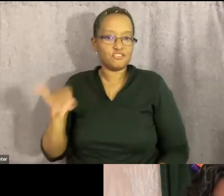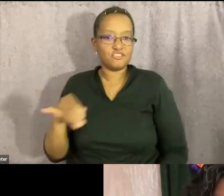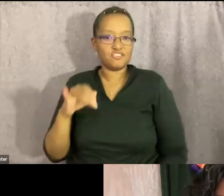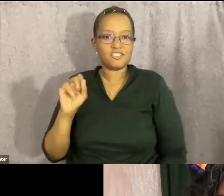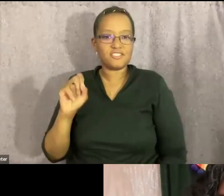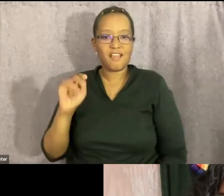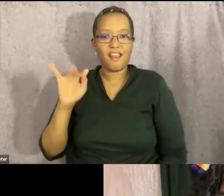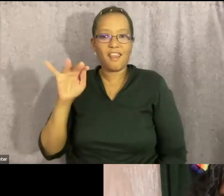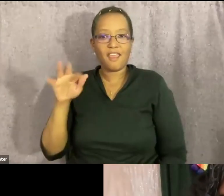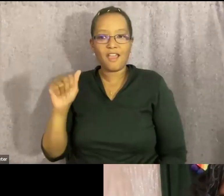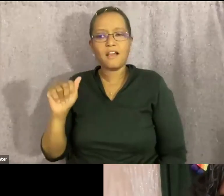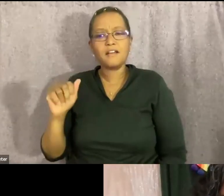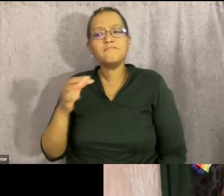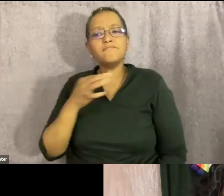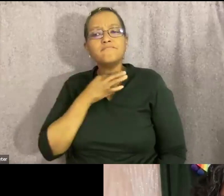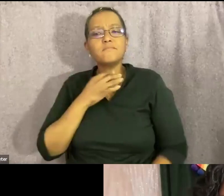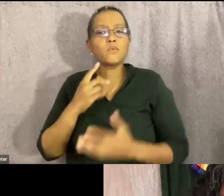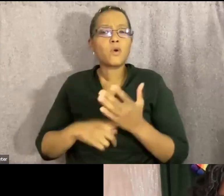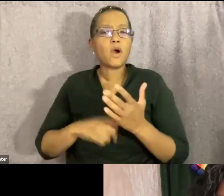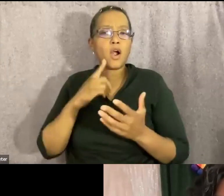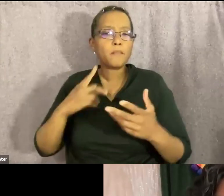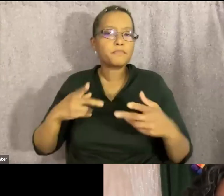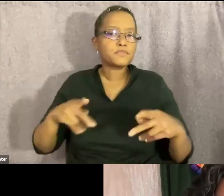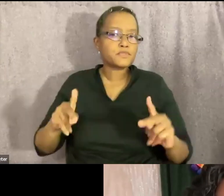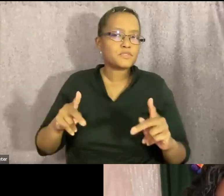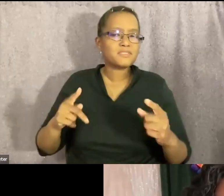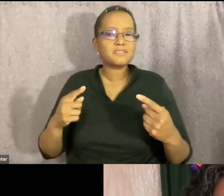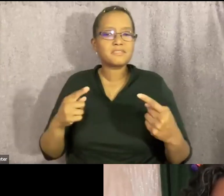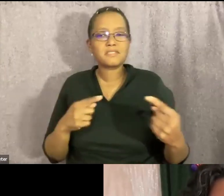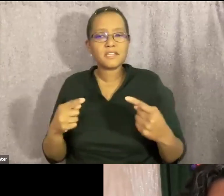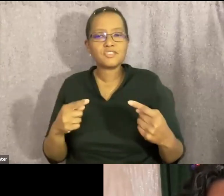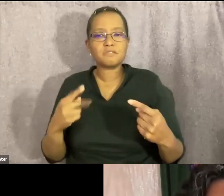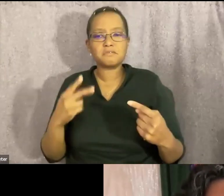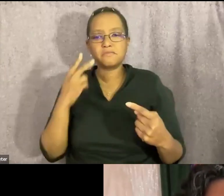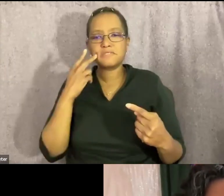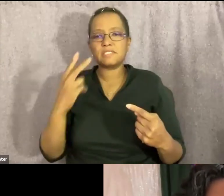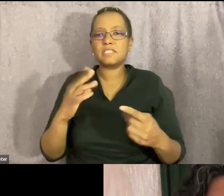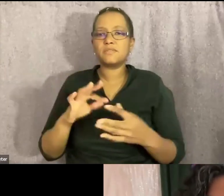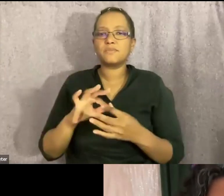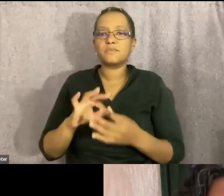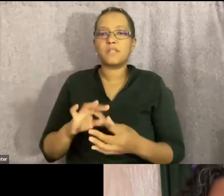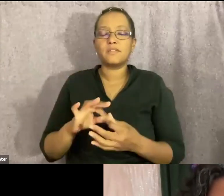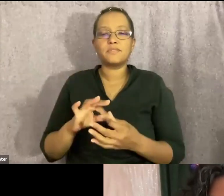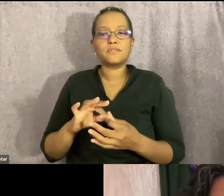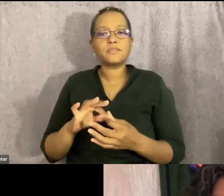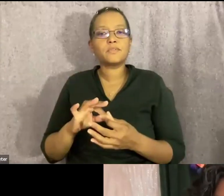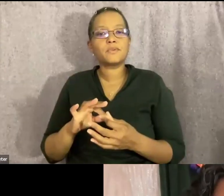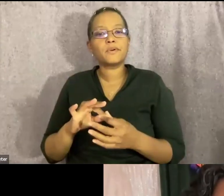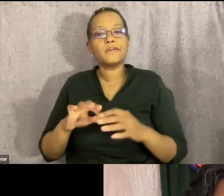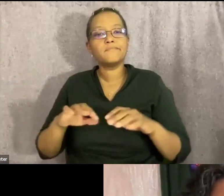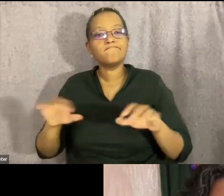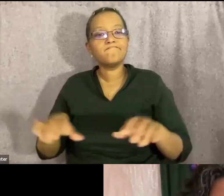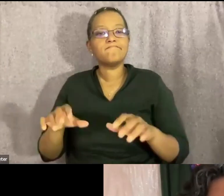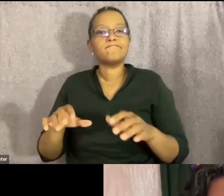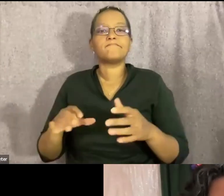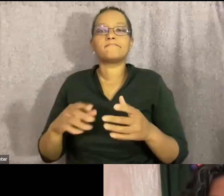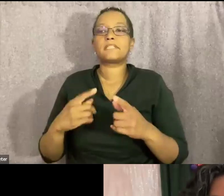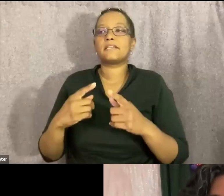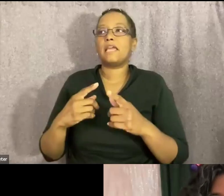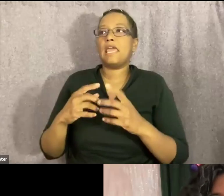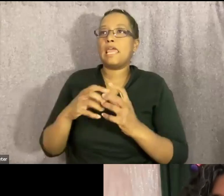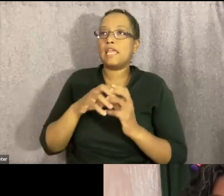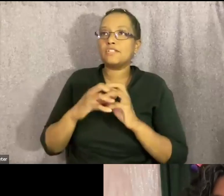necessarily mean that we have the same ideas and attitudes towards certain things. And I'm going to quote myself and make sure that I